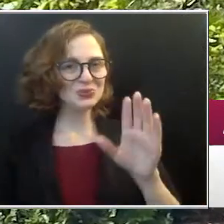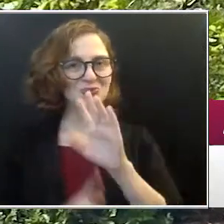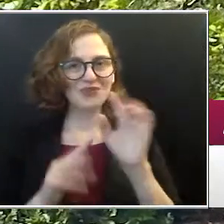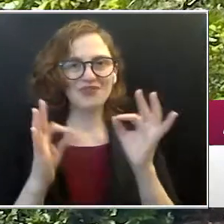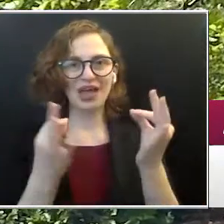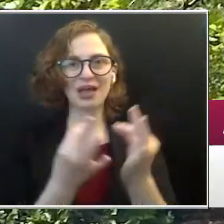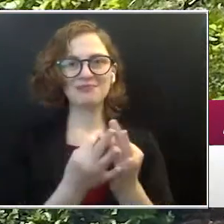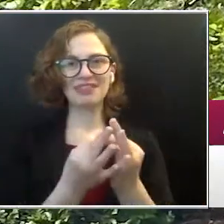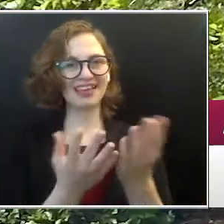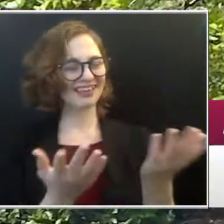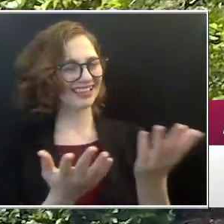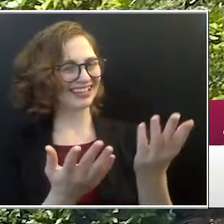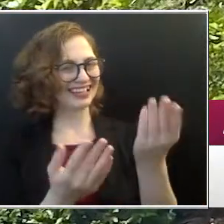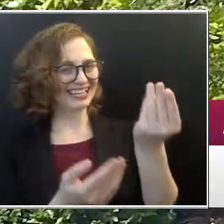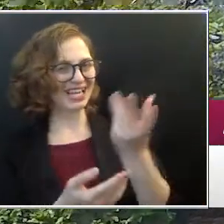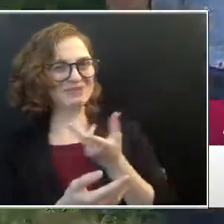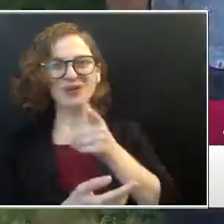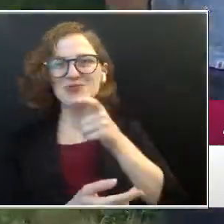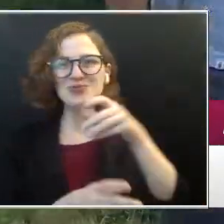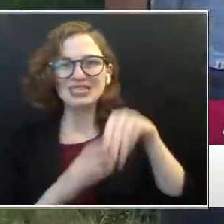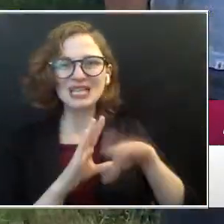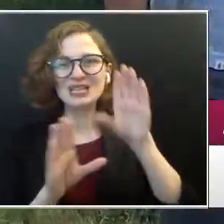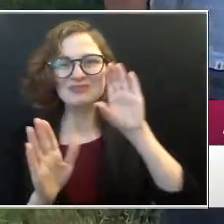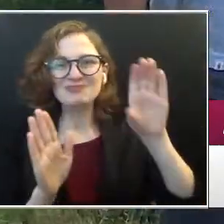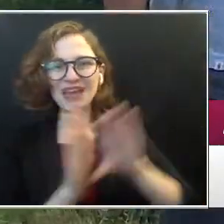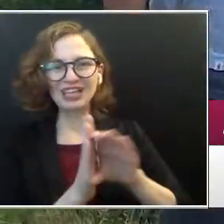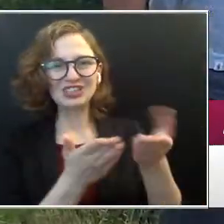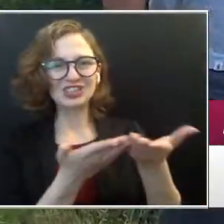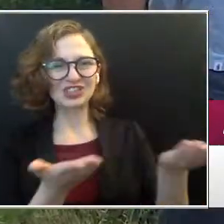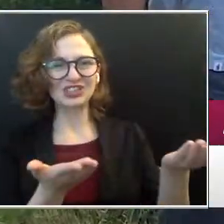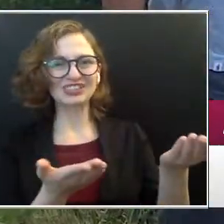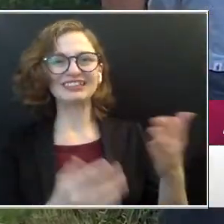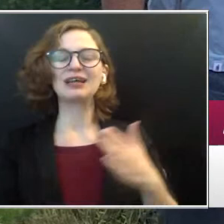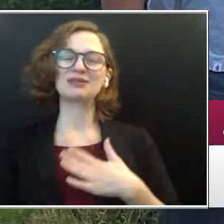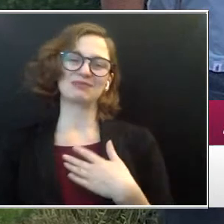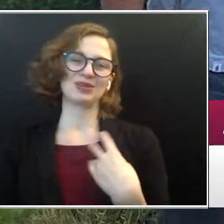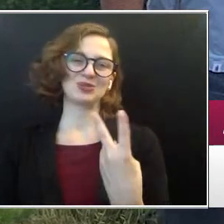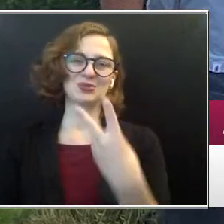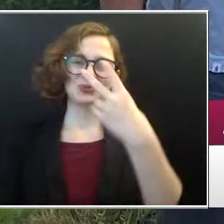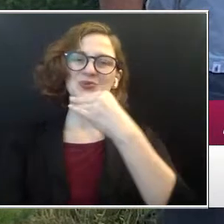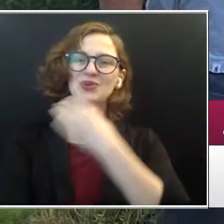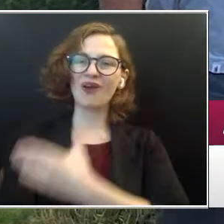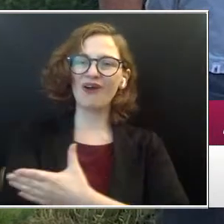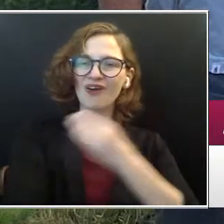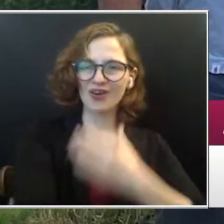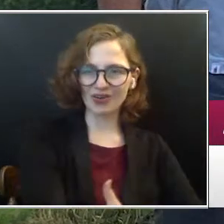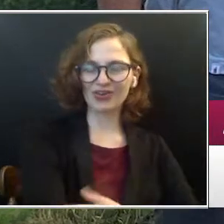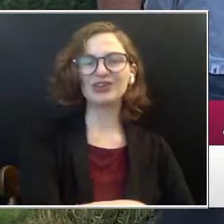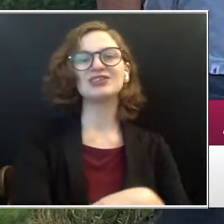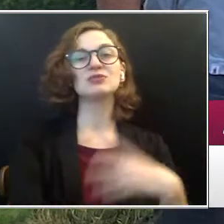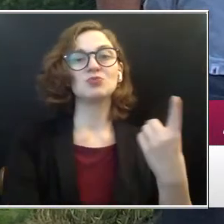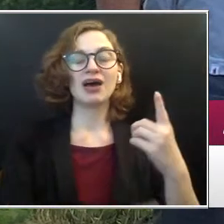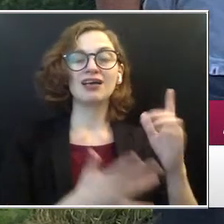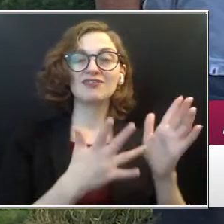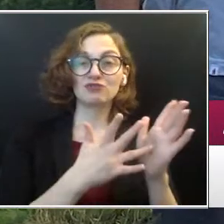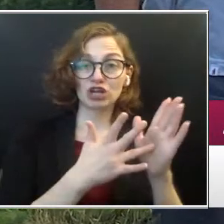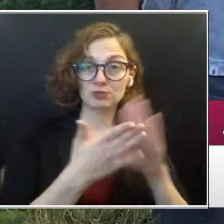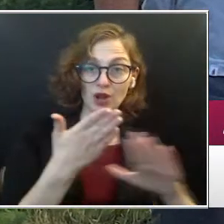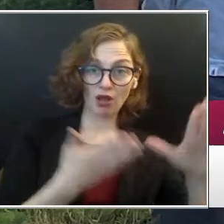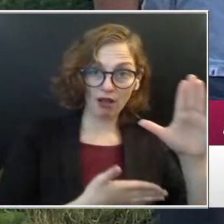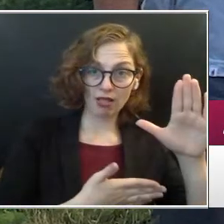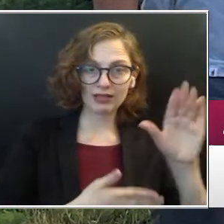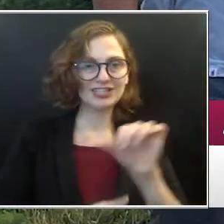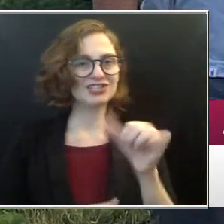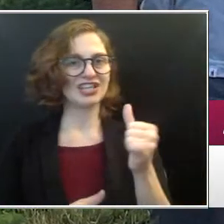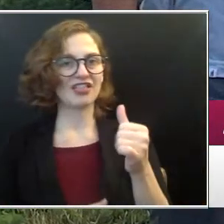beautiful people in these pictures. So these are my 2 daughters. I have a freshman in college and a sophomore in high school. Where does the freshman go?